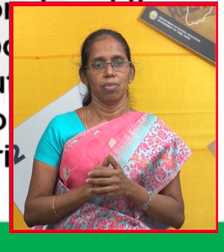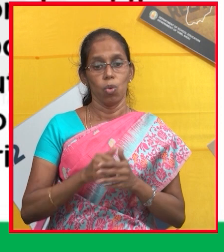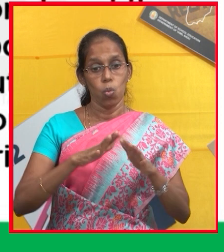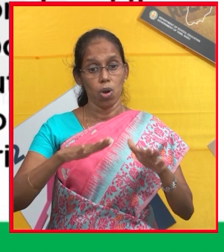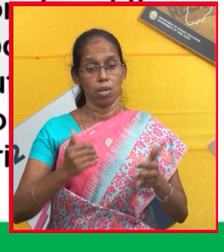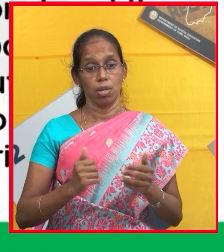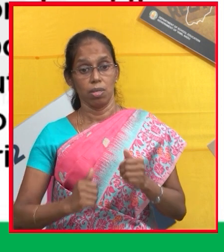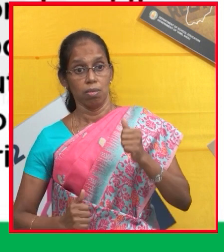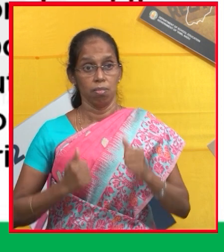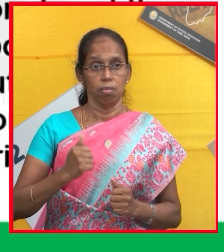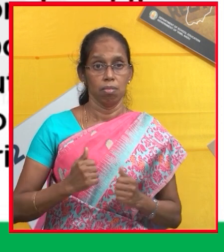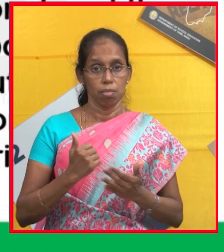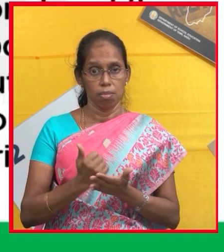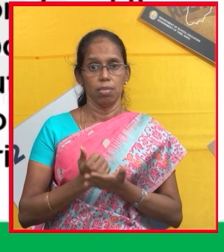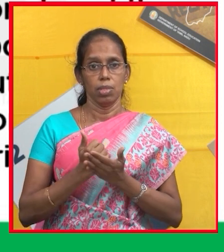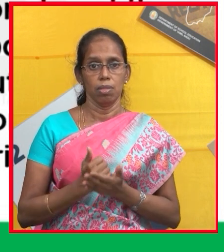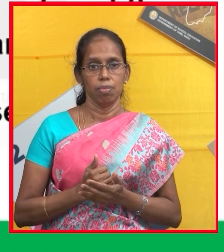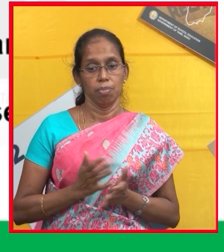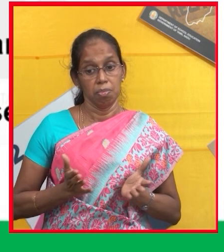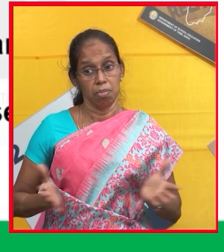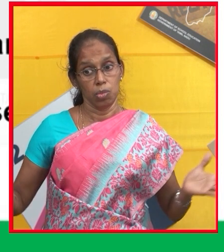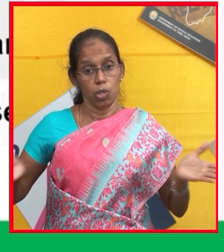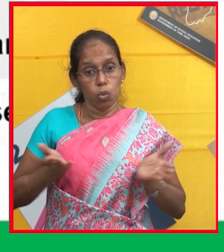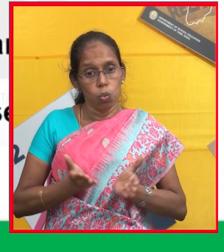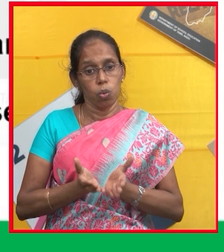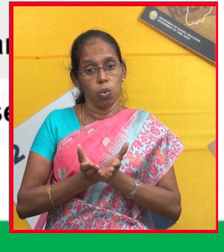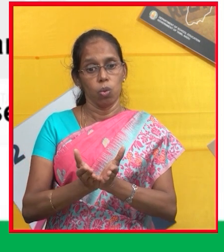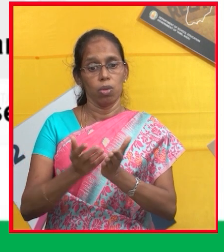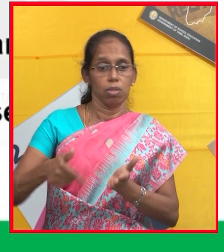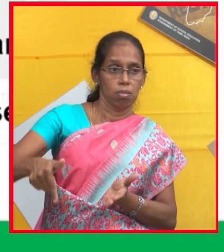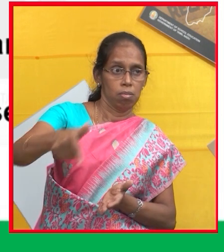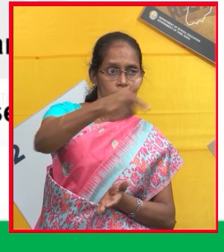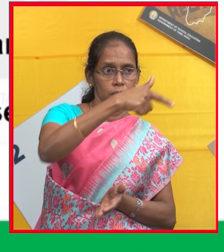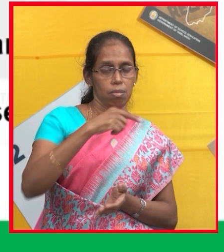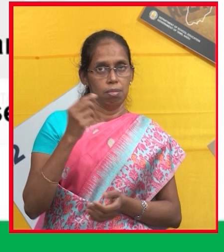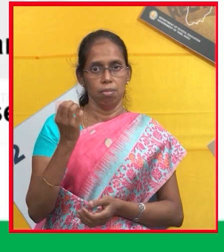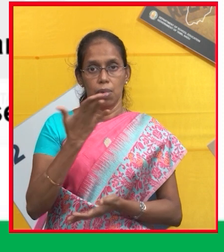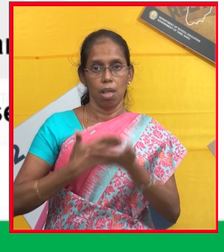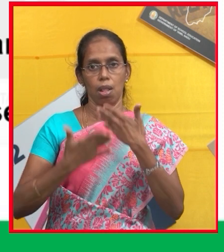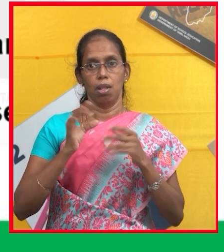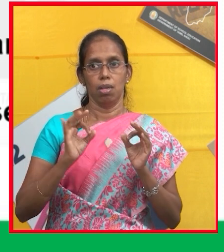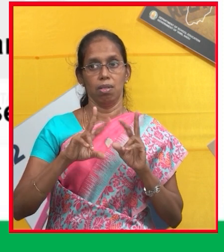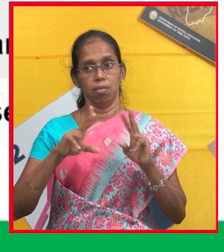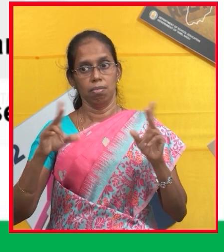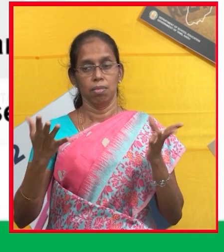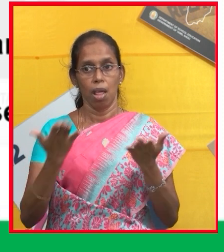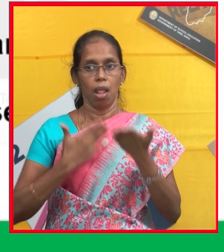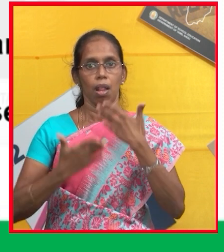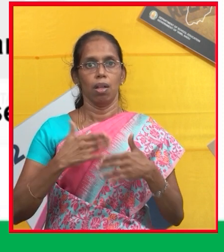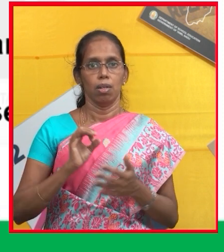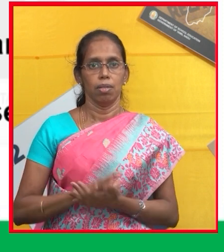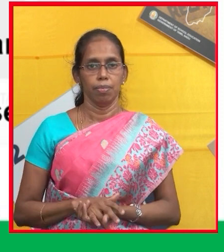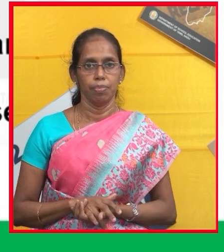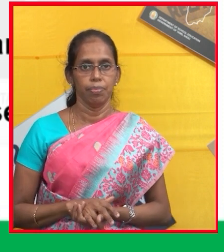and even electricity during the big voyage. The questions: what sort of training did the crew undergo before their